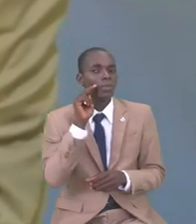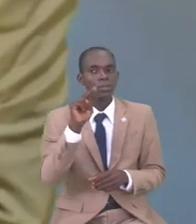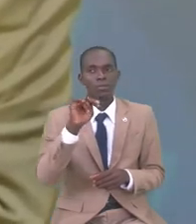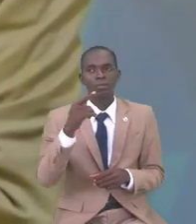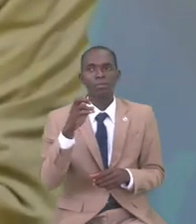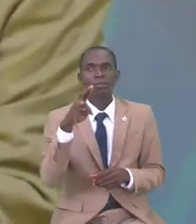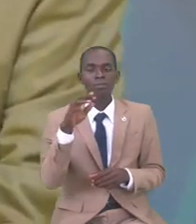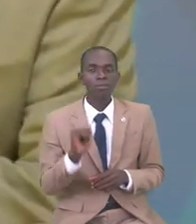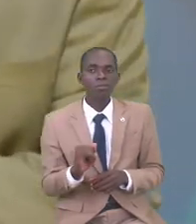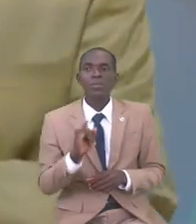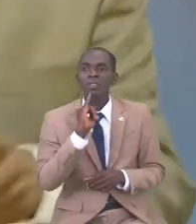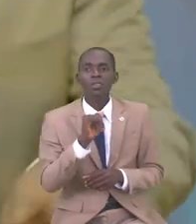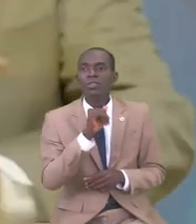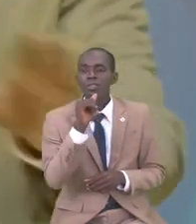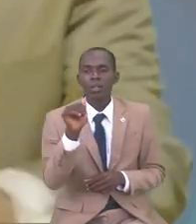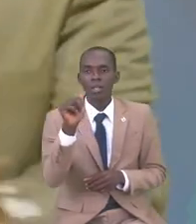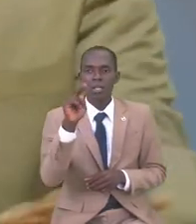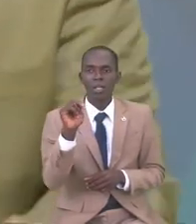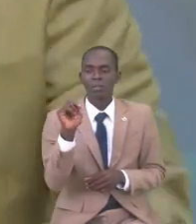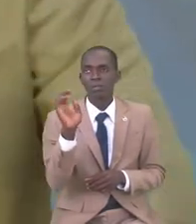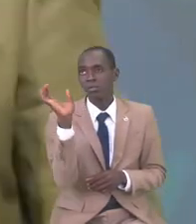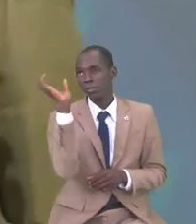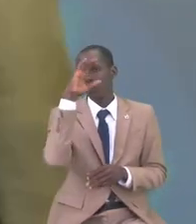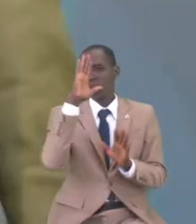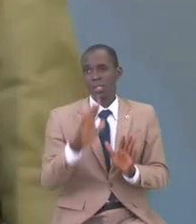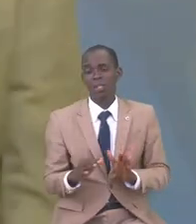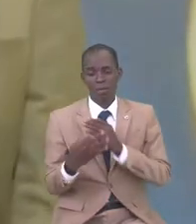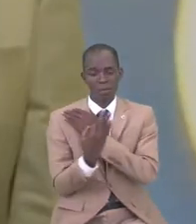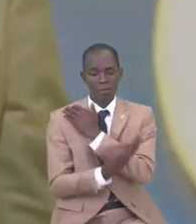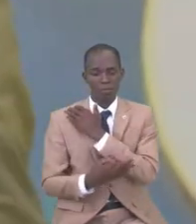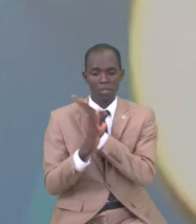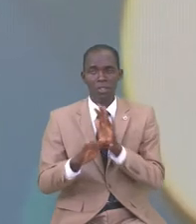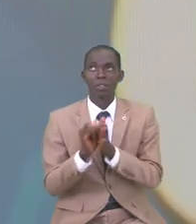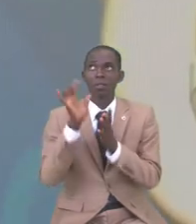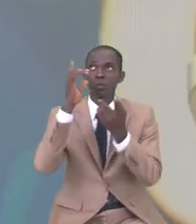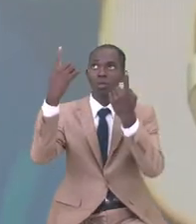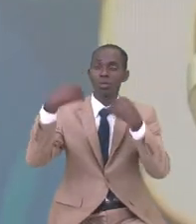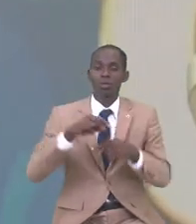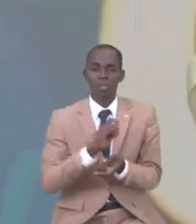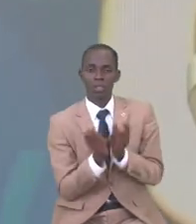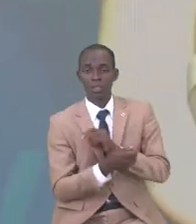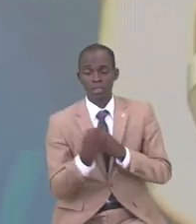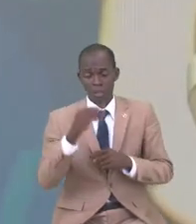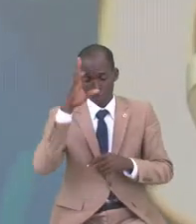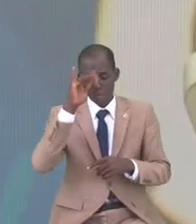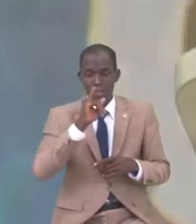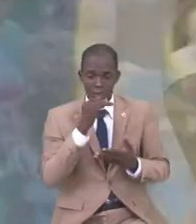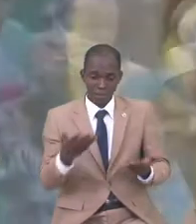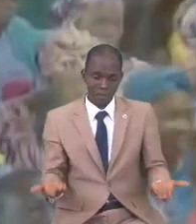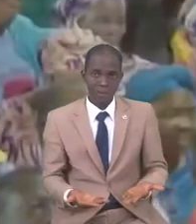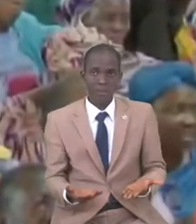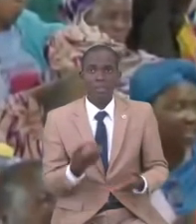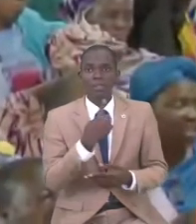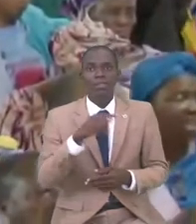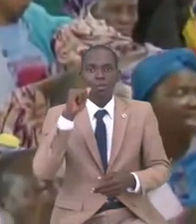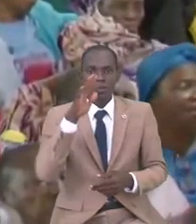an outsider that will come and turn our country around. The man is here, the